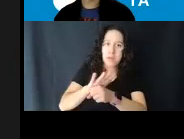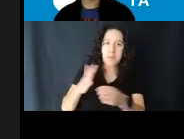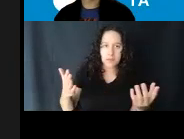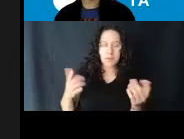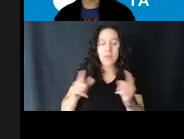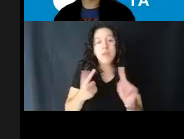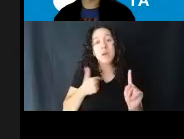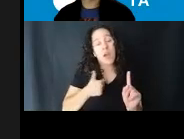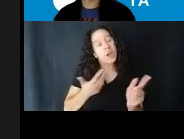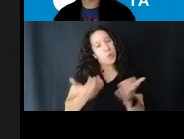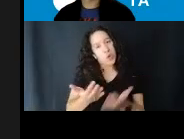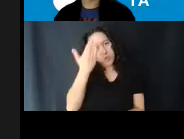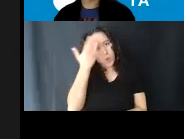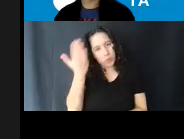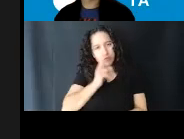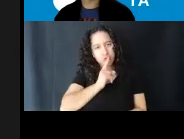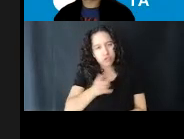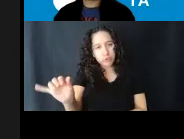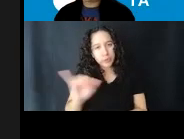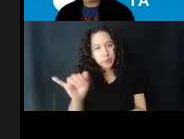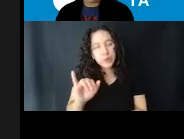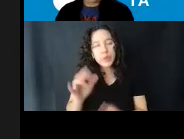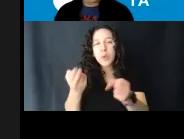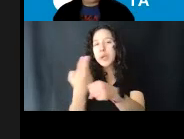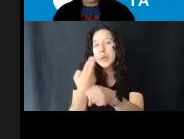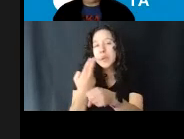be inclined to think that they would want to use